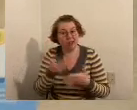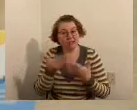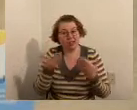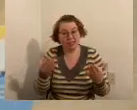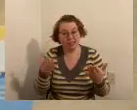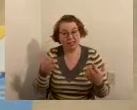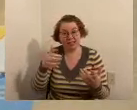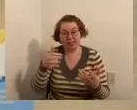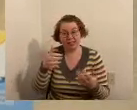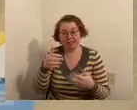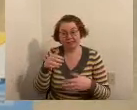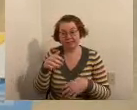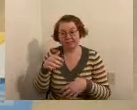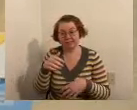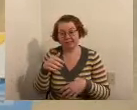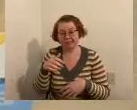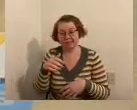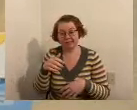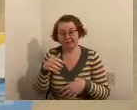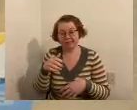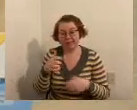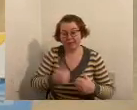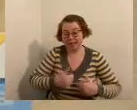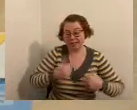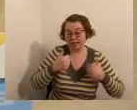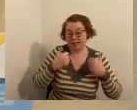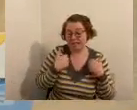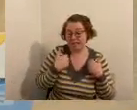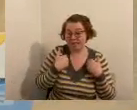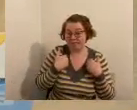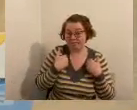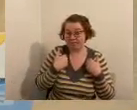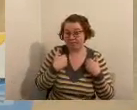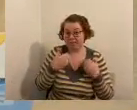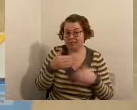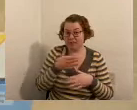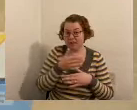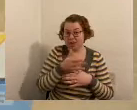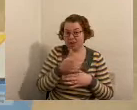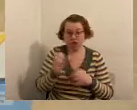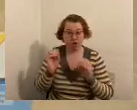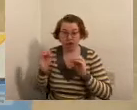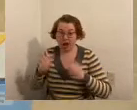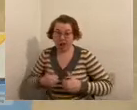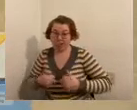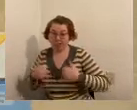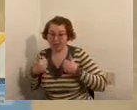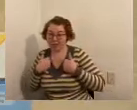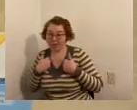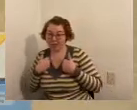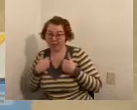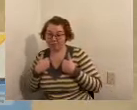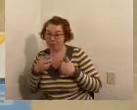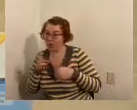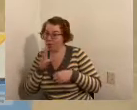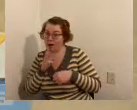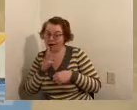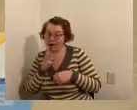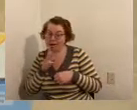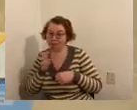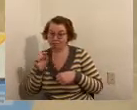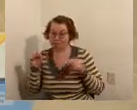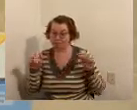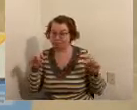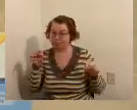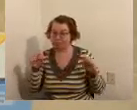things, the living, the fish, the non-living, the water,